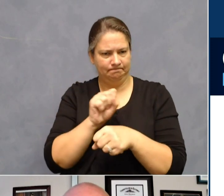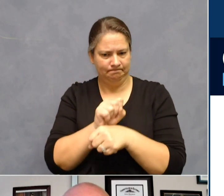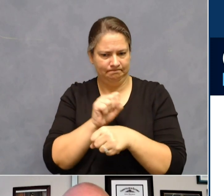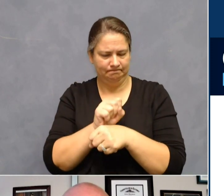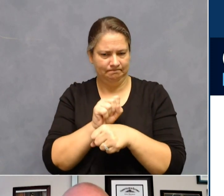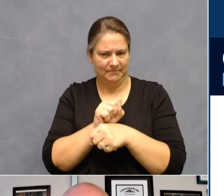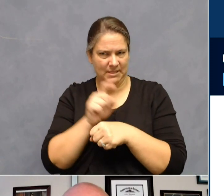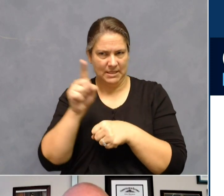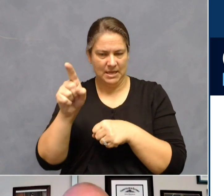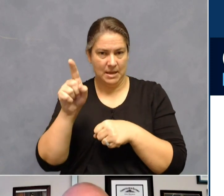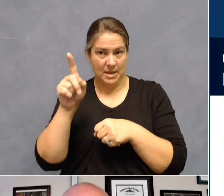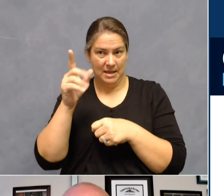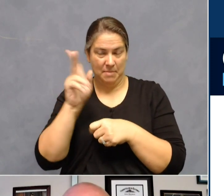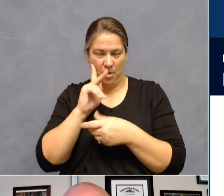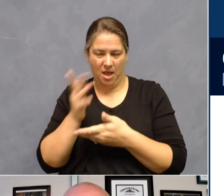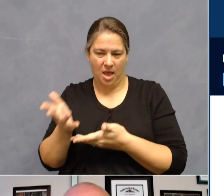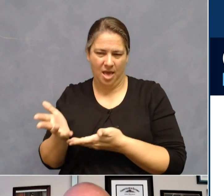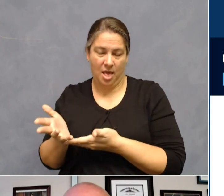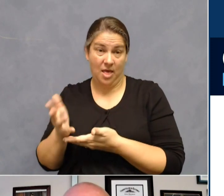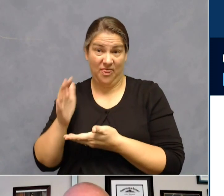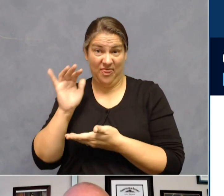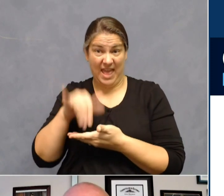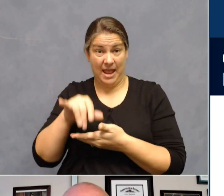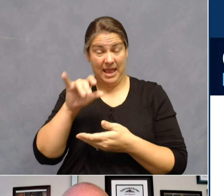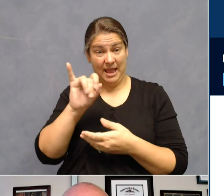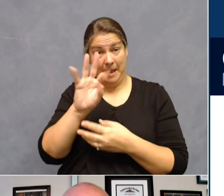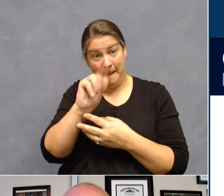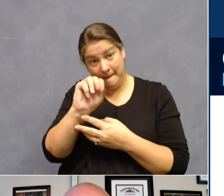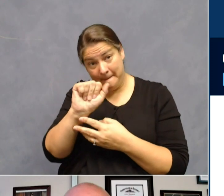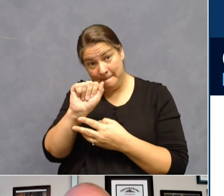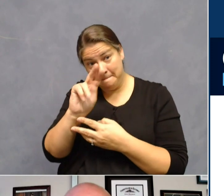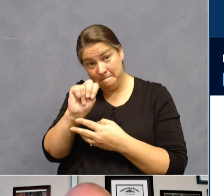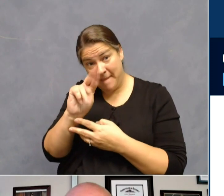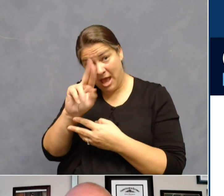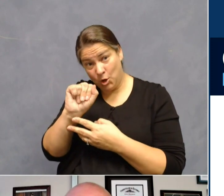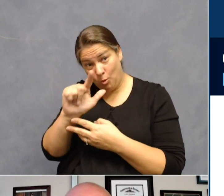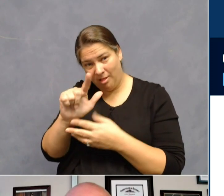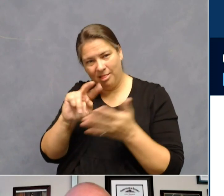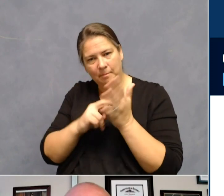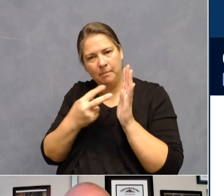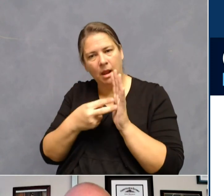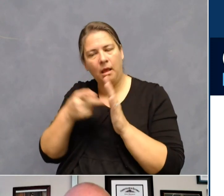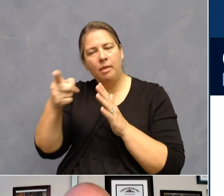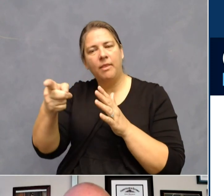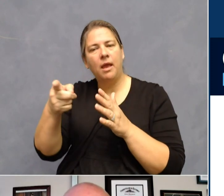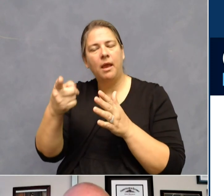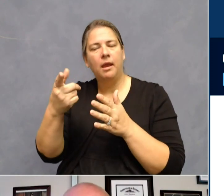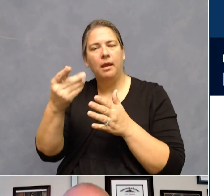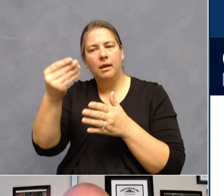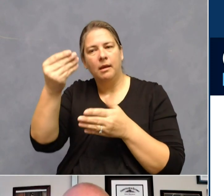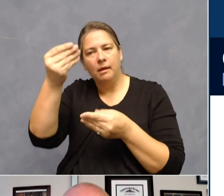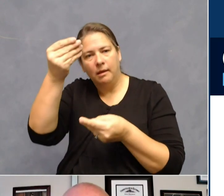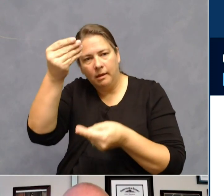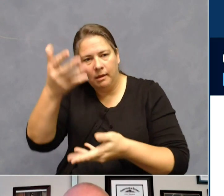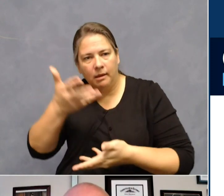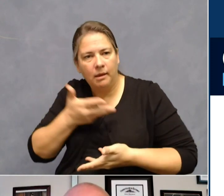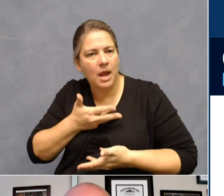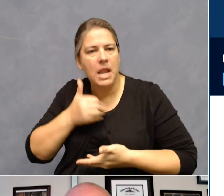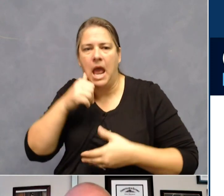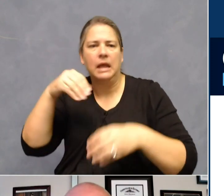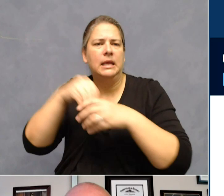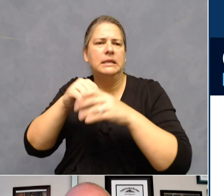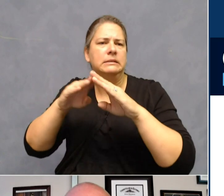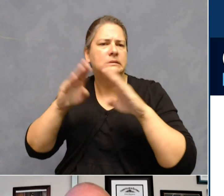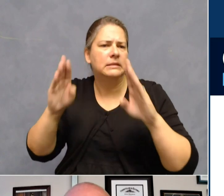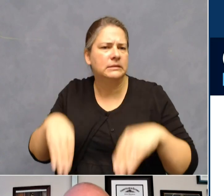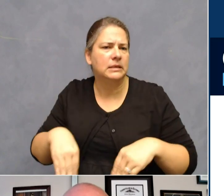this data individually, and what you'll see, it's much more irregular. It swings up and it swings down sometimes